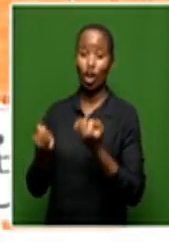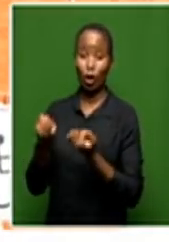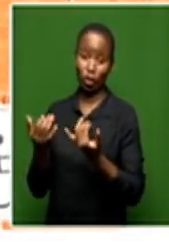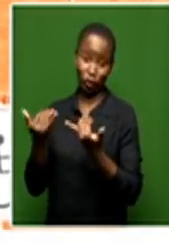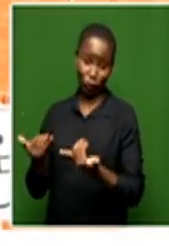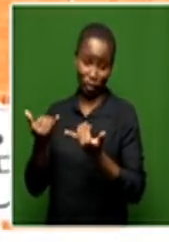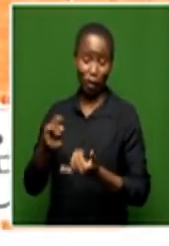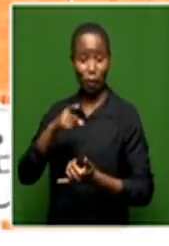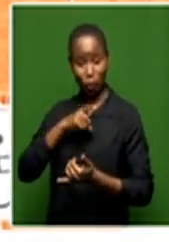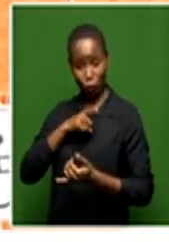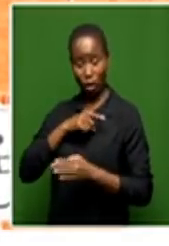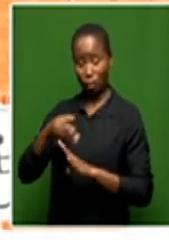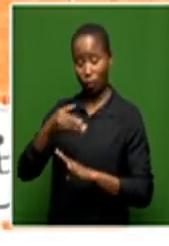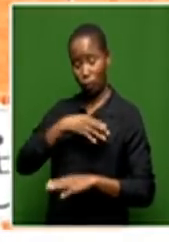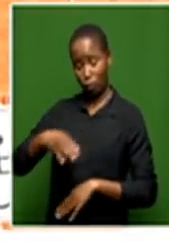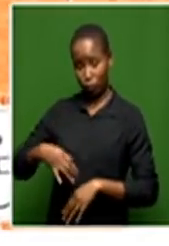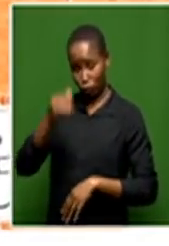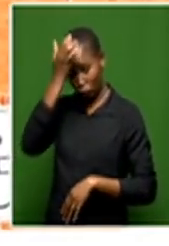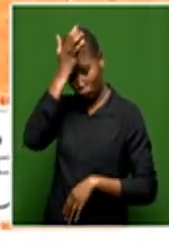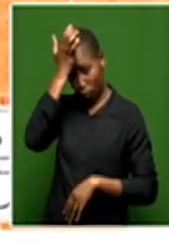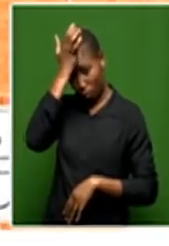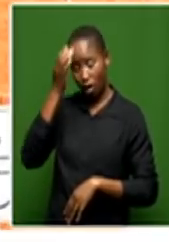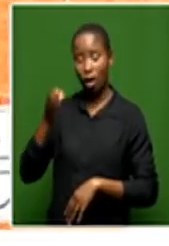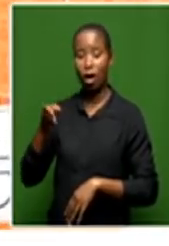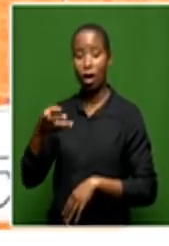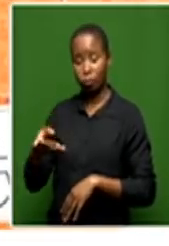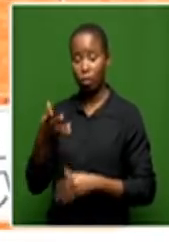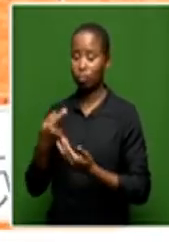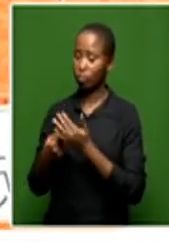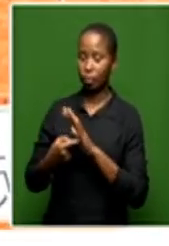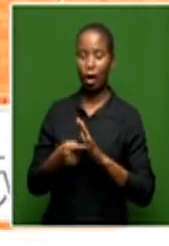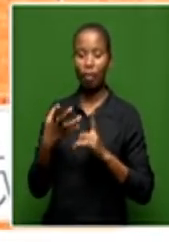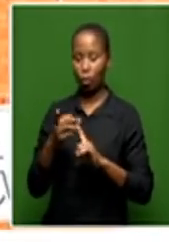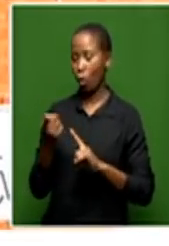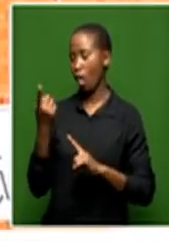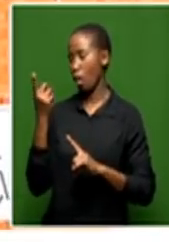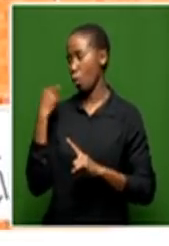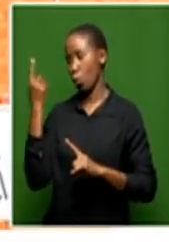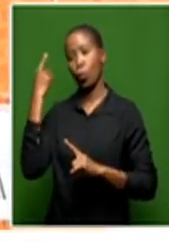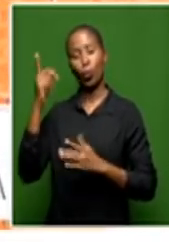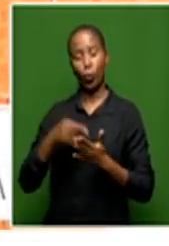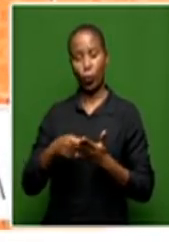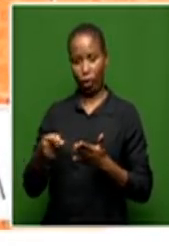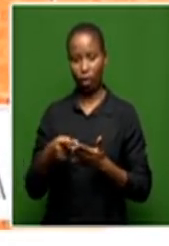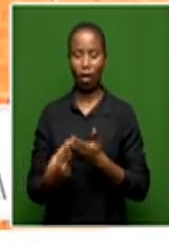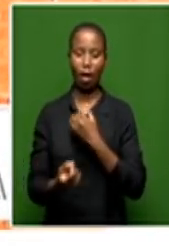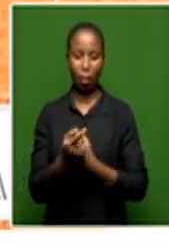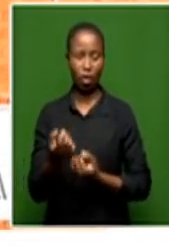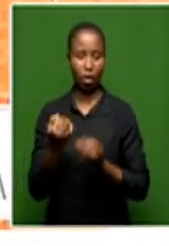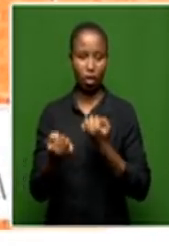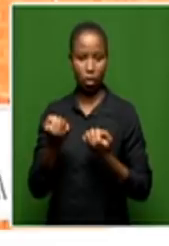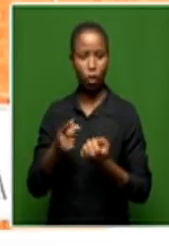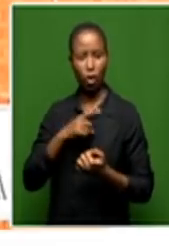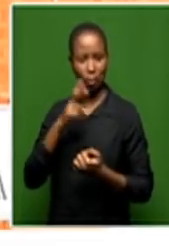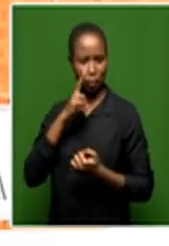that the former President Jacob Zuma has been in the spotlight over the recent weeks. We saw that happening when he had a